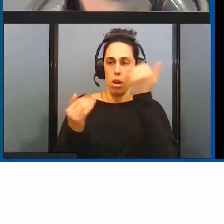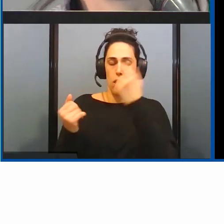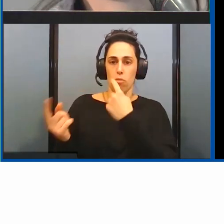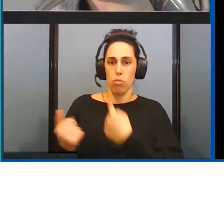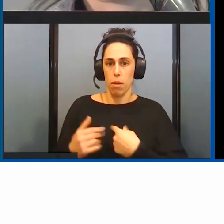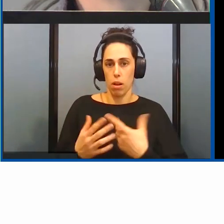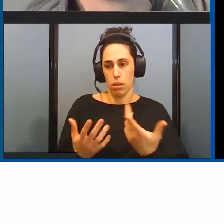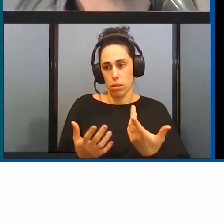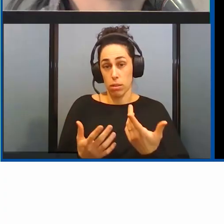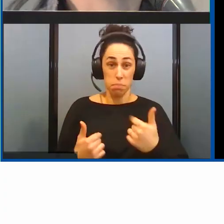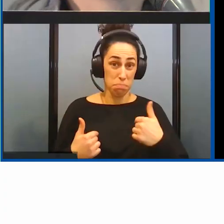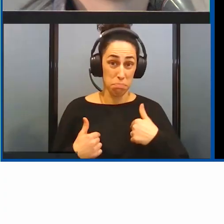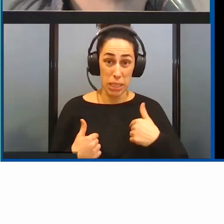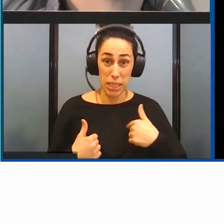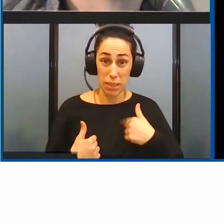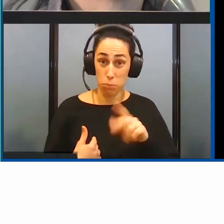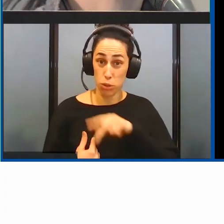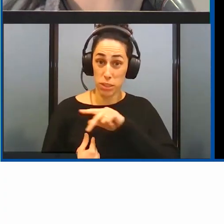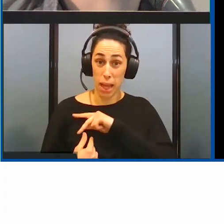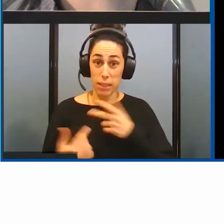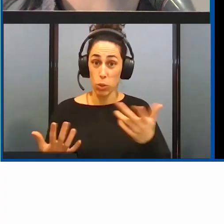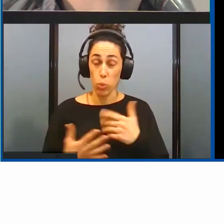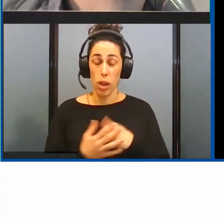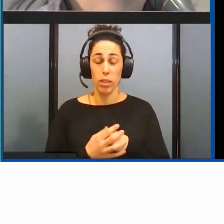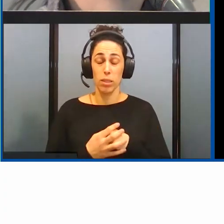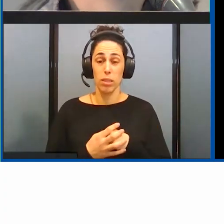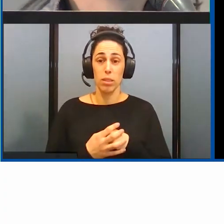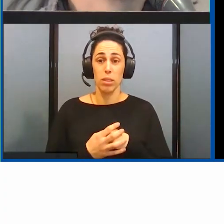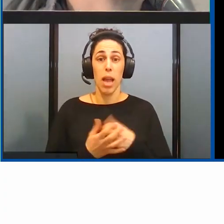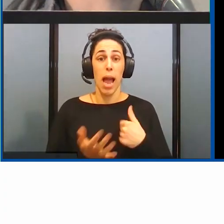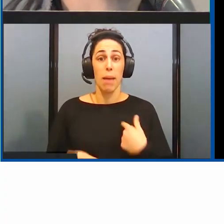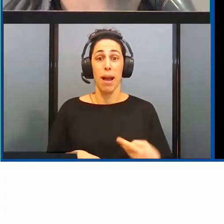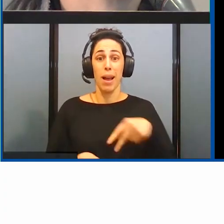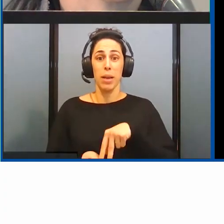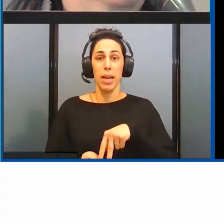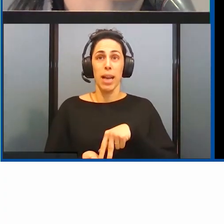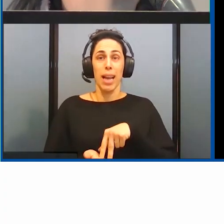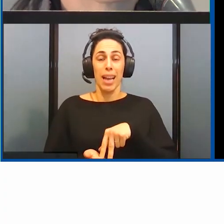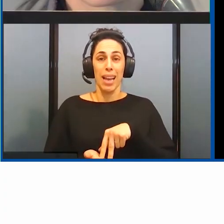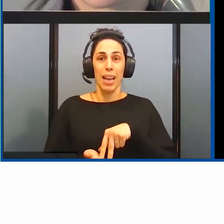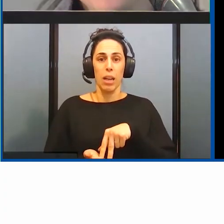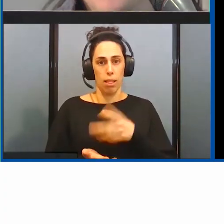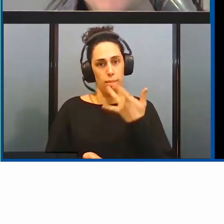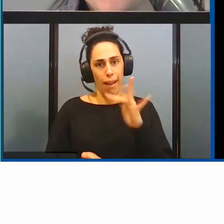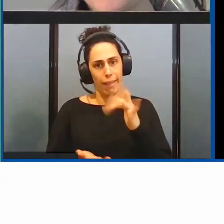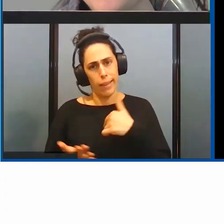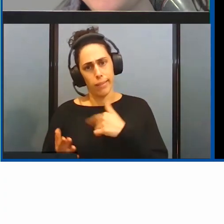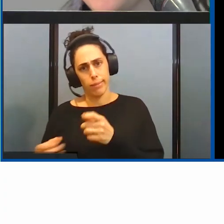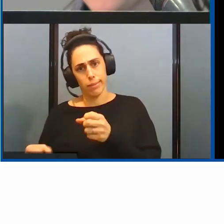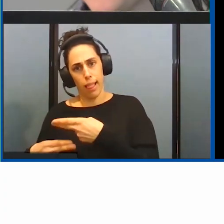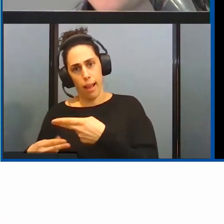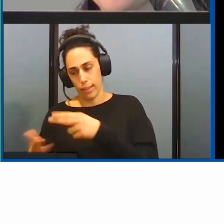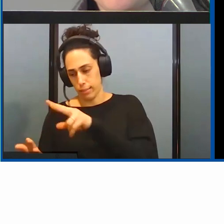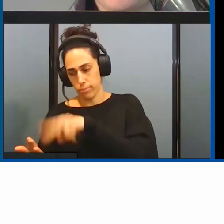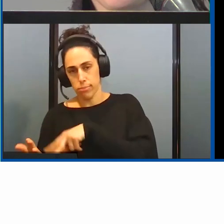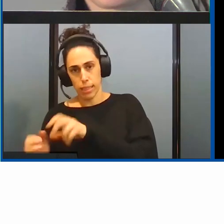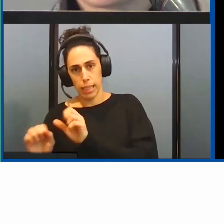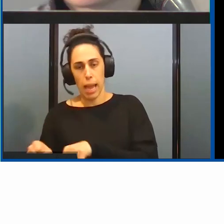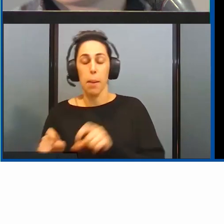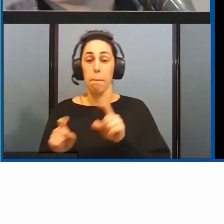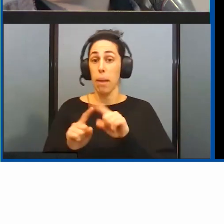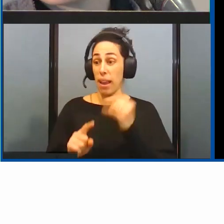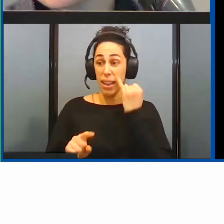But if I didn't have my slides, I would probably go home and all night think about, I forgot to say this, and that.